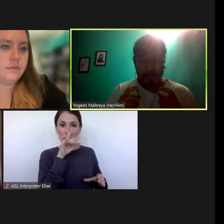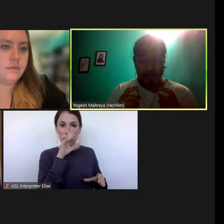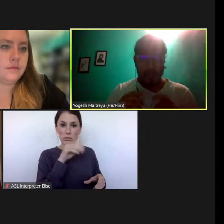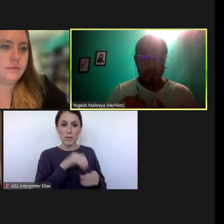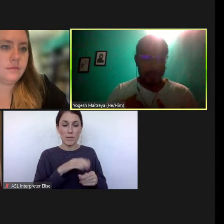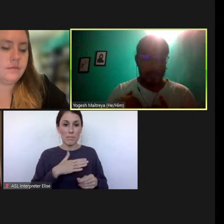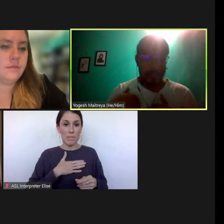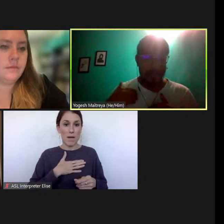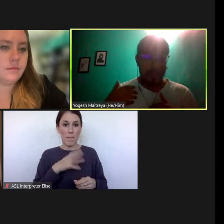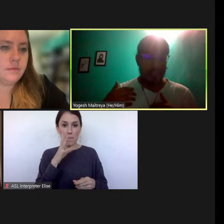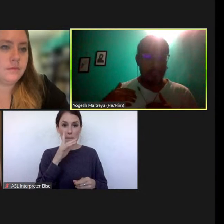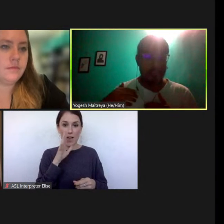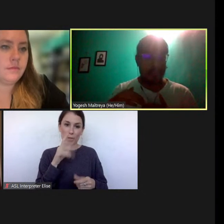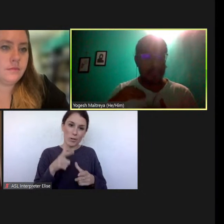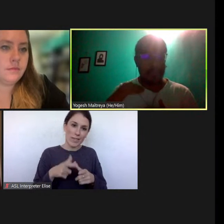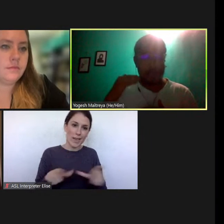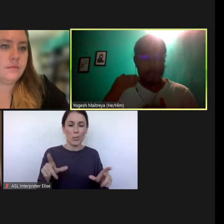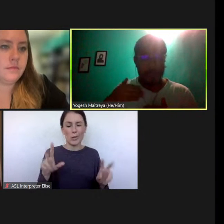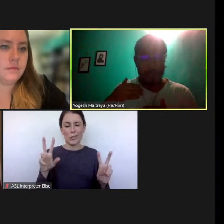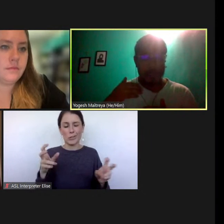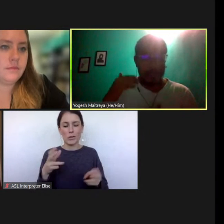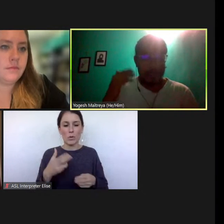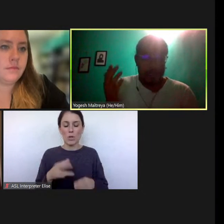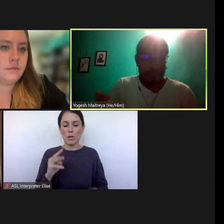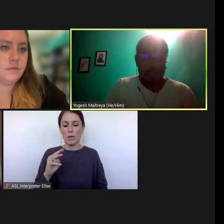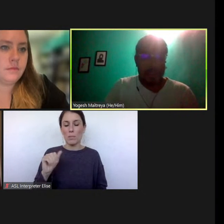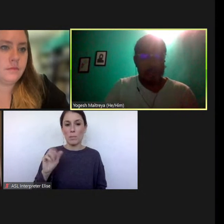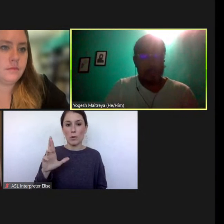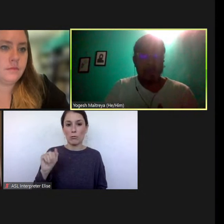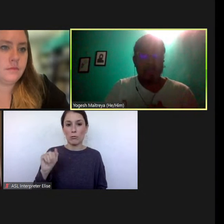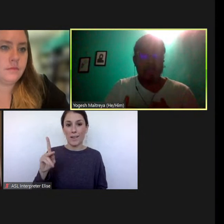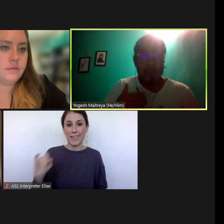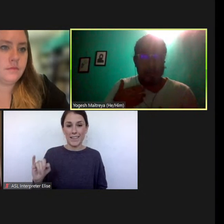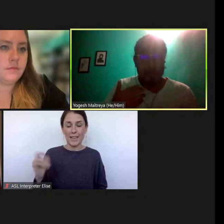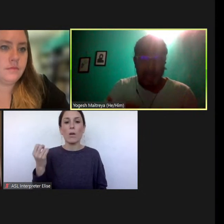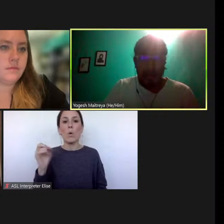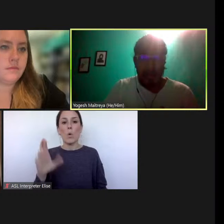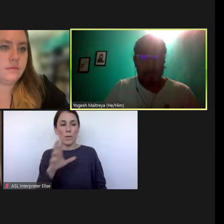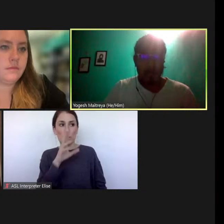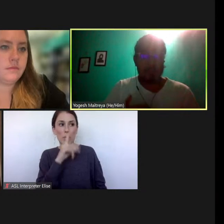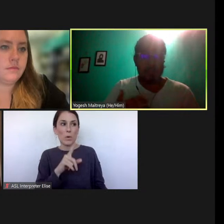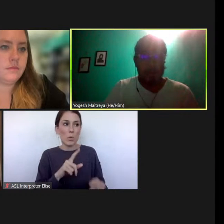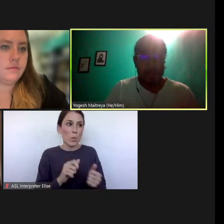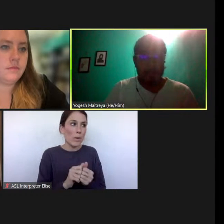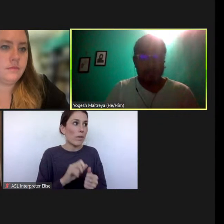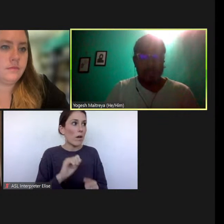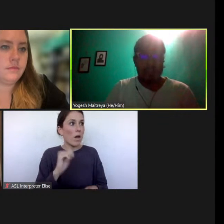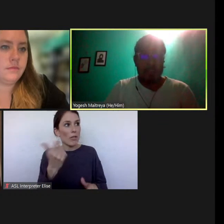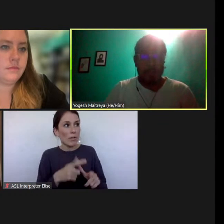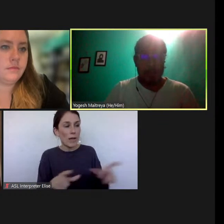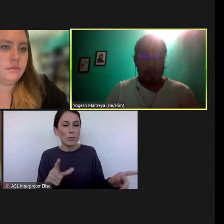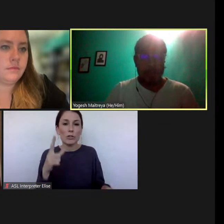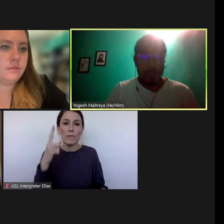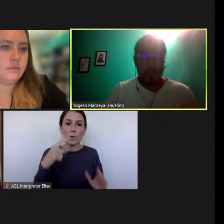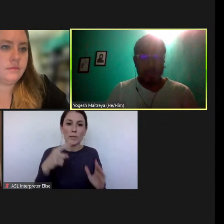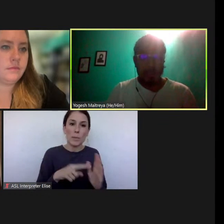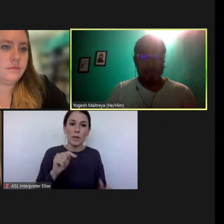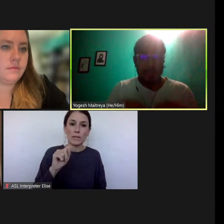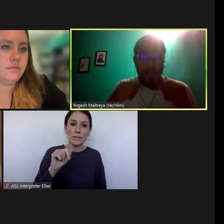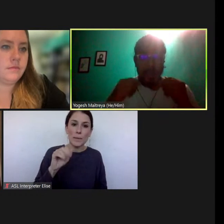Marathi, but which is written in something like another language called Malayalam or Tamil.